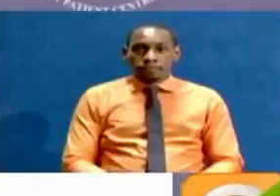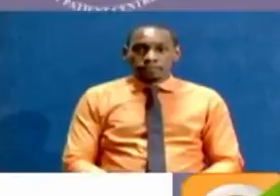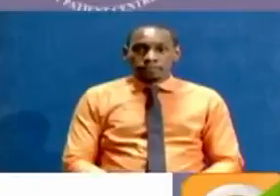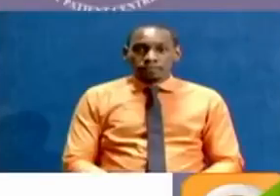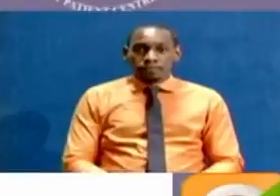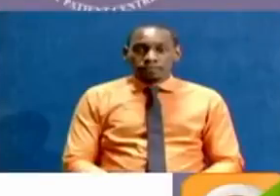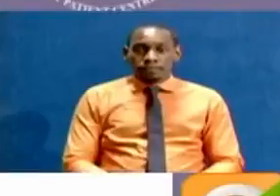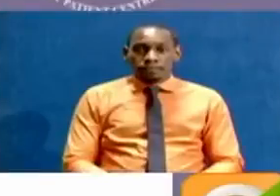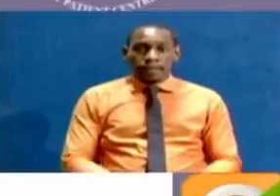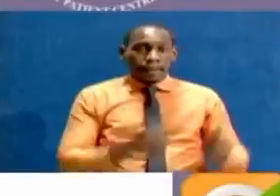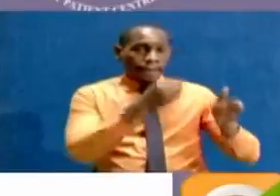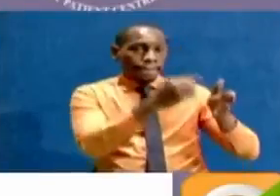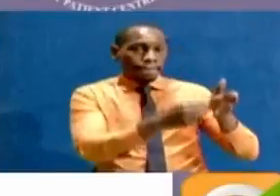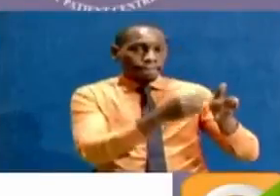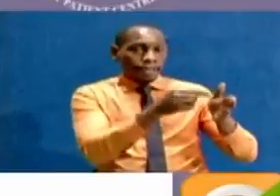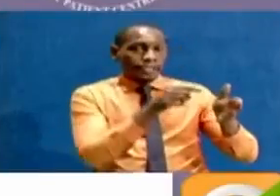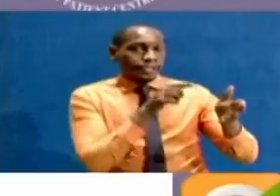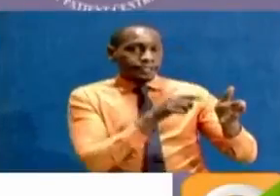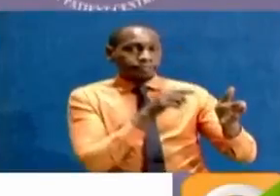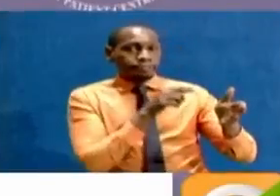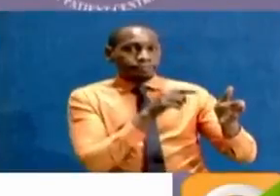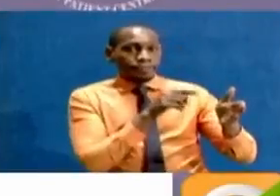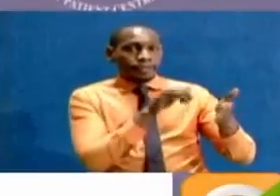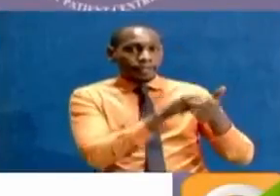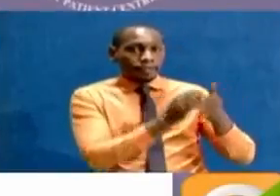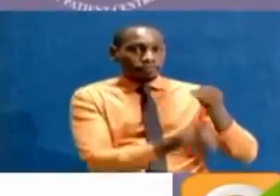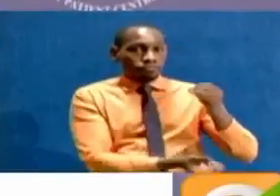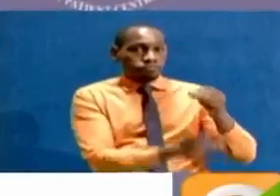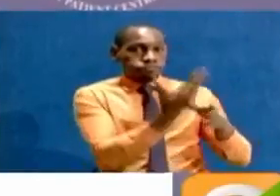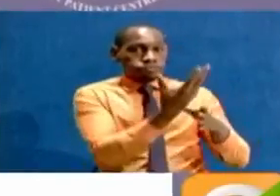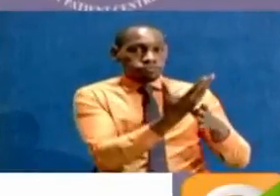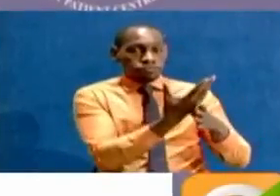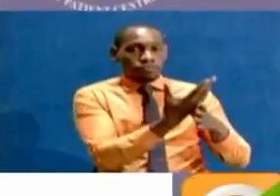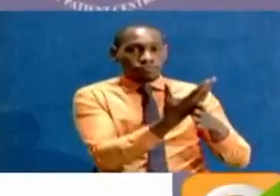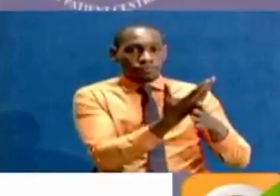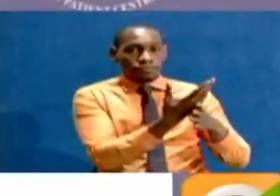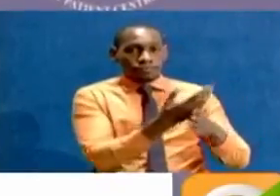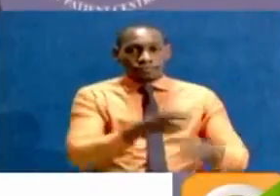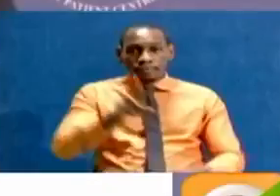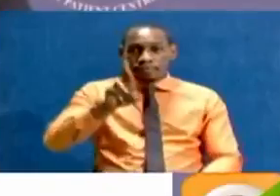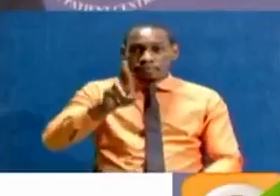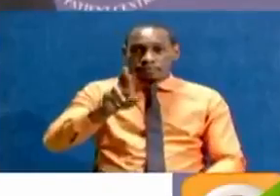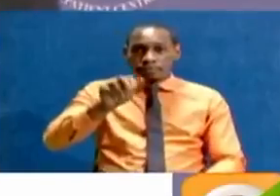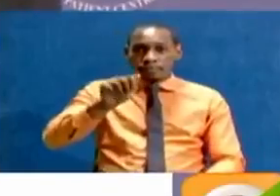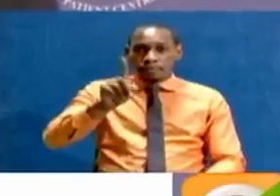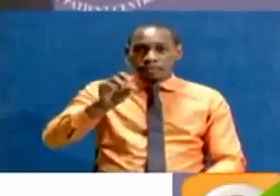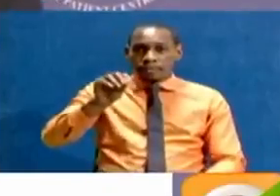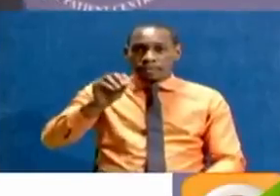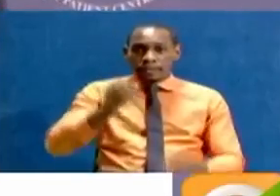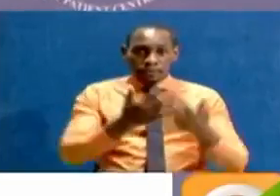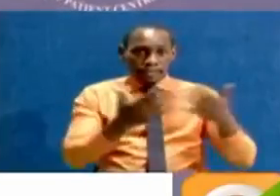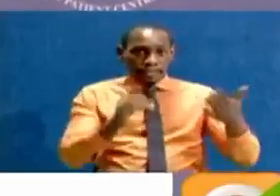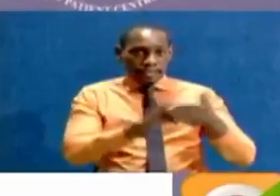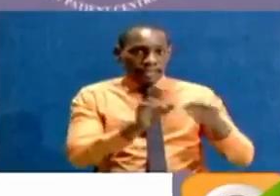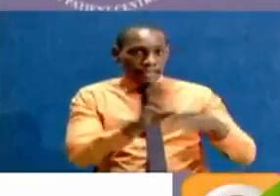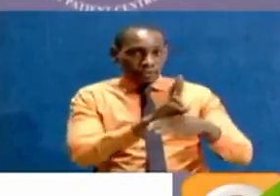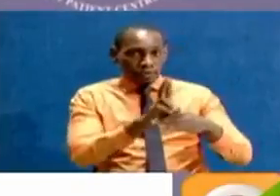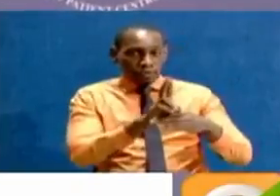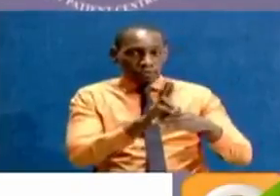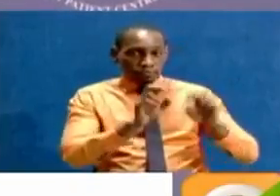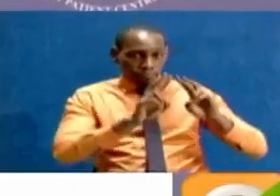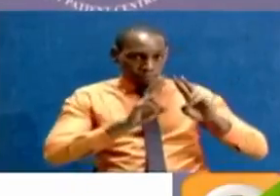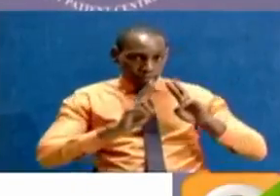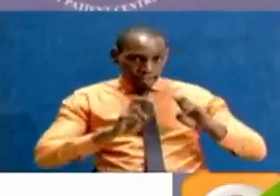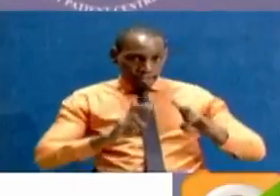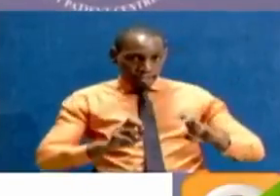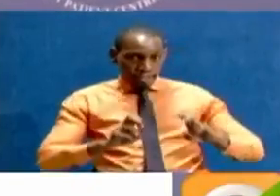This is the machine that produces the radioisotopes that are used as a tracer